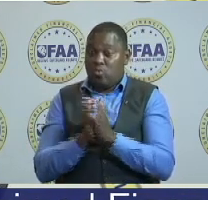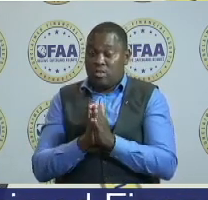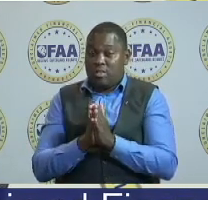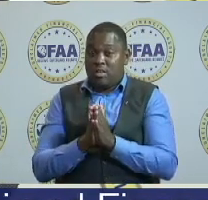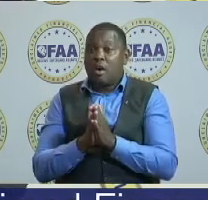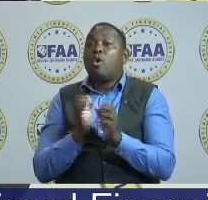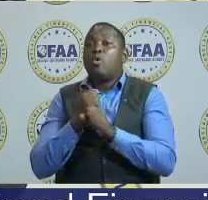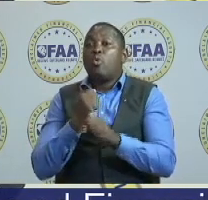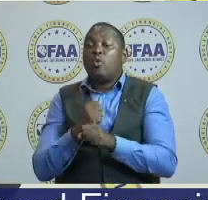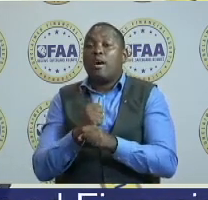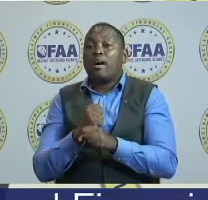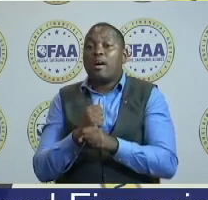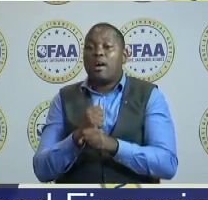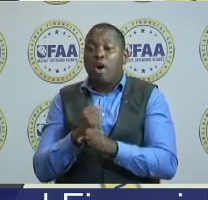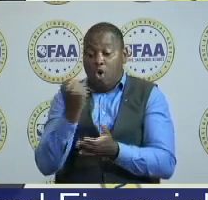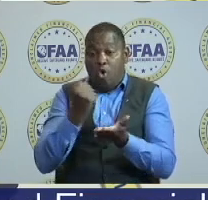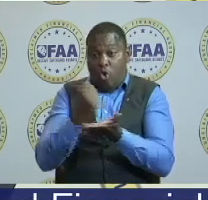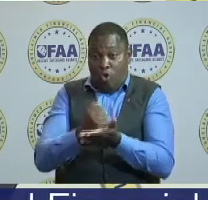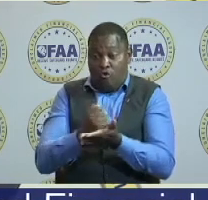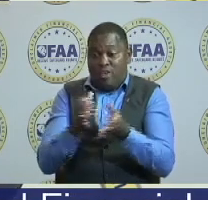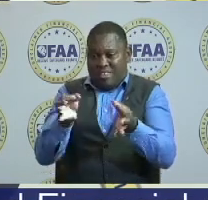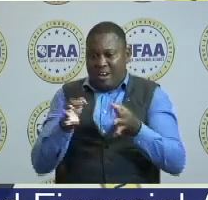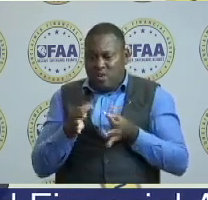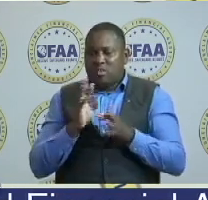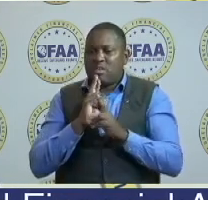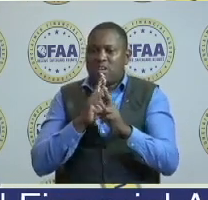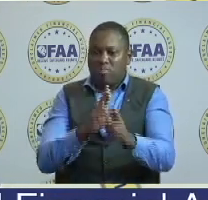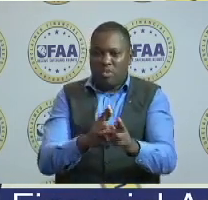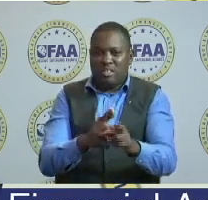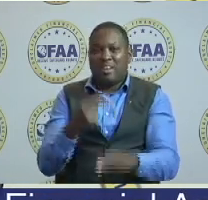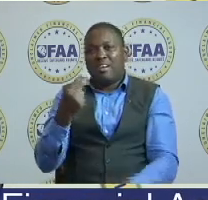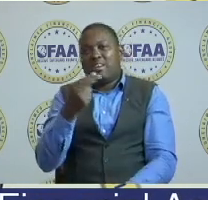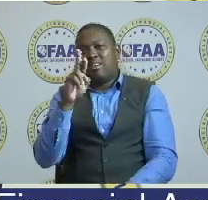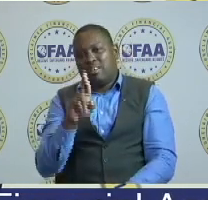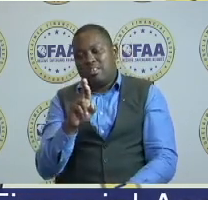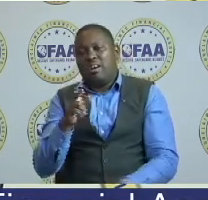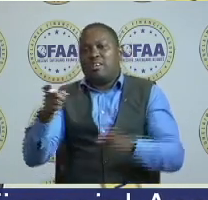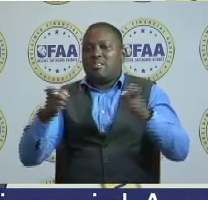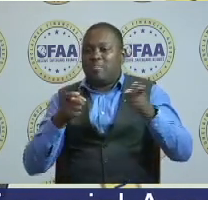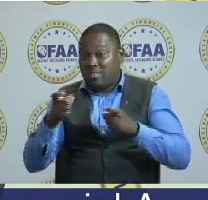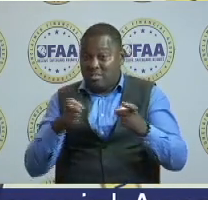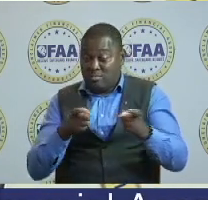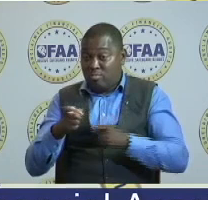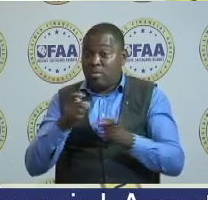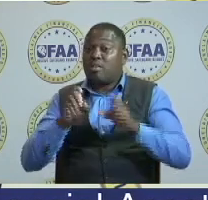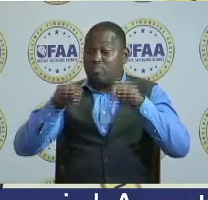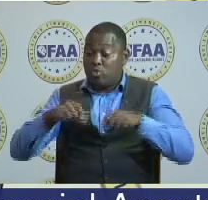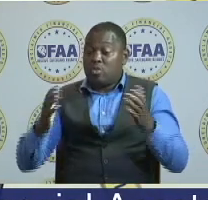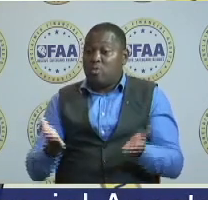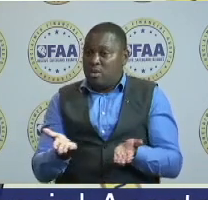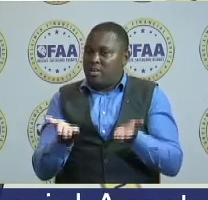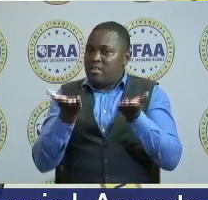the back office, the accounting, reporting, human resources management to improve the